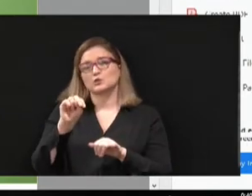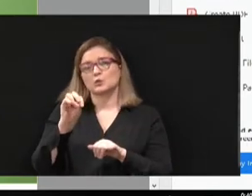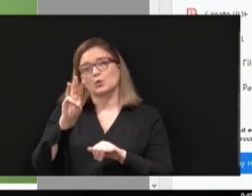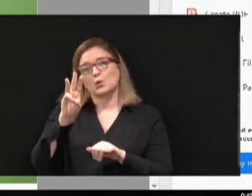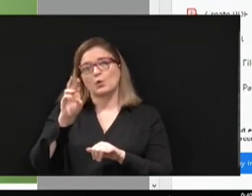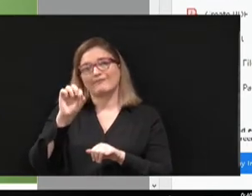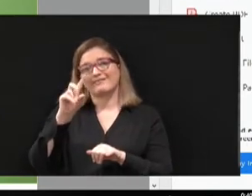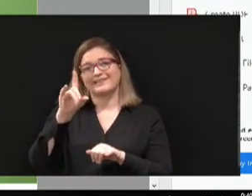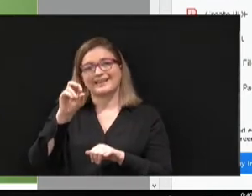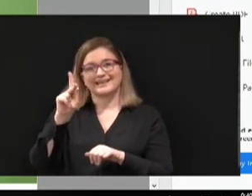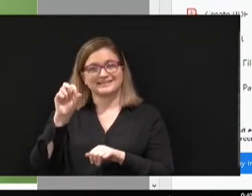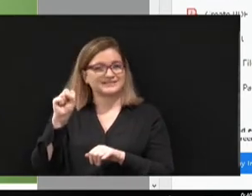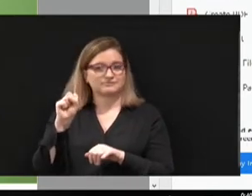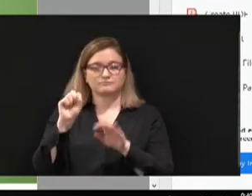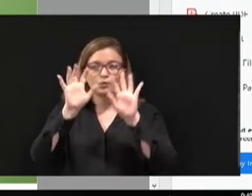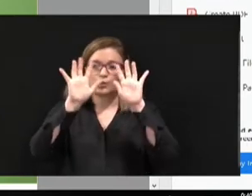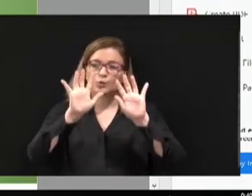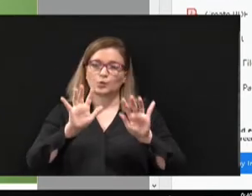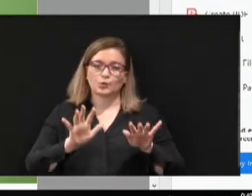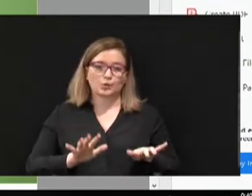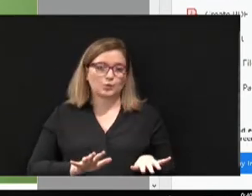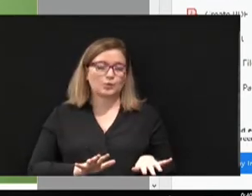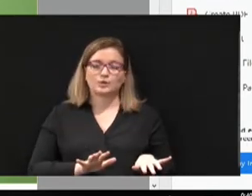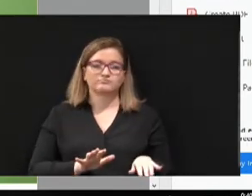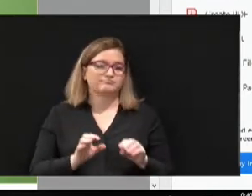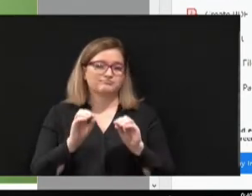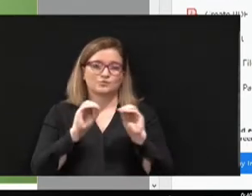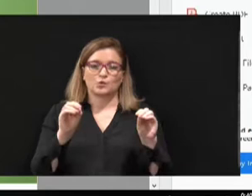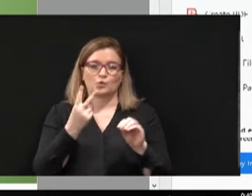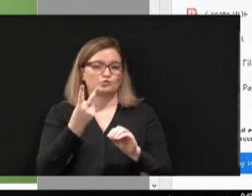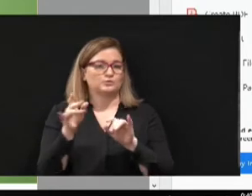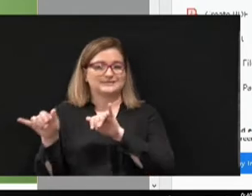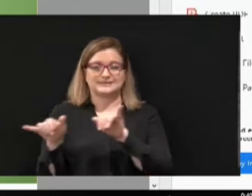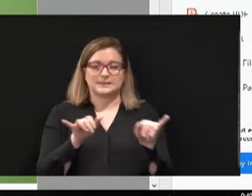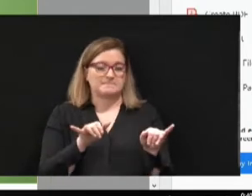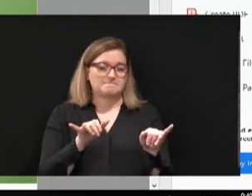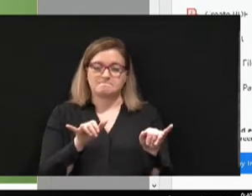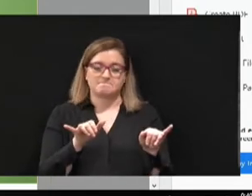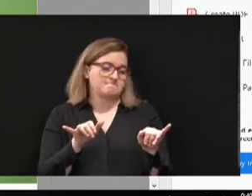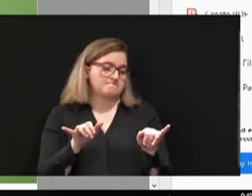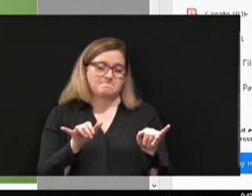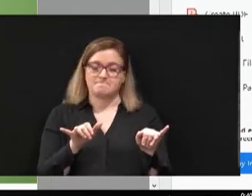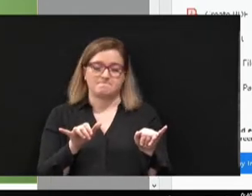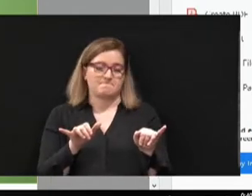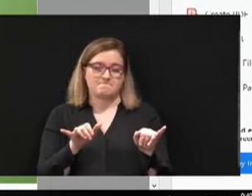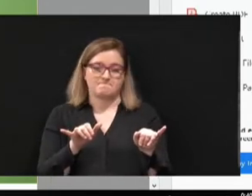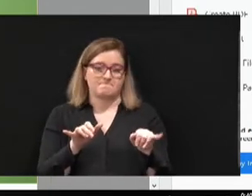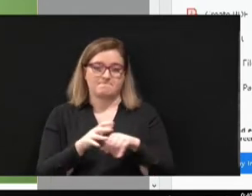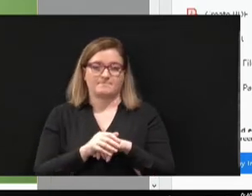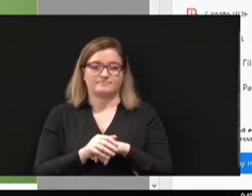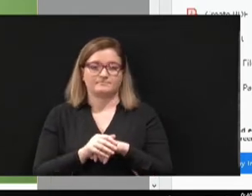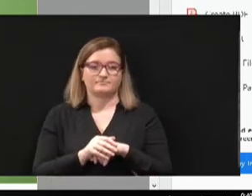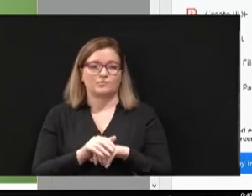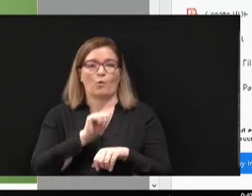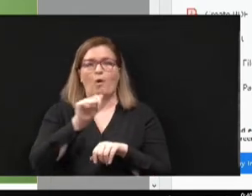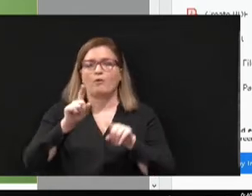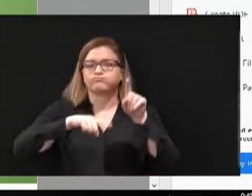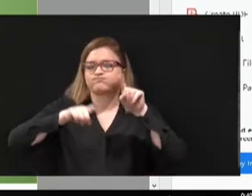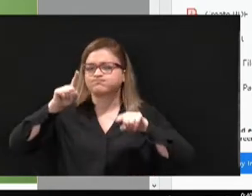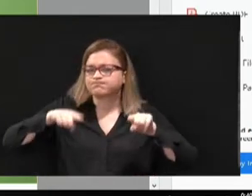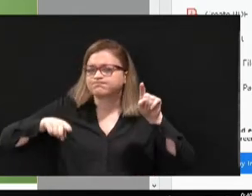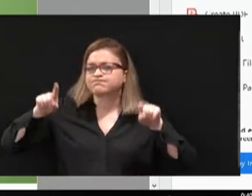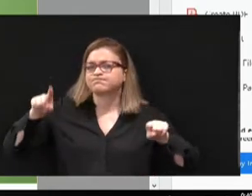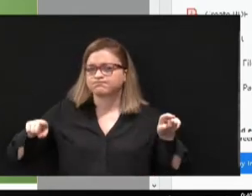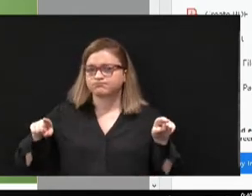two are alike. If I have dyslexia, I might have trouble with the written expression component and the